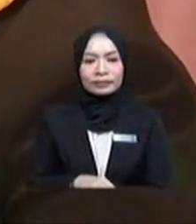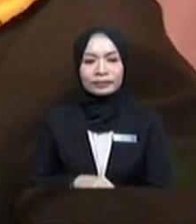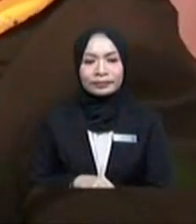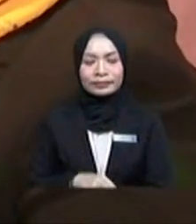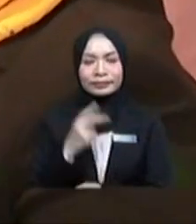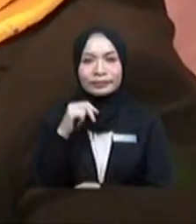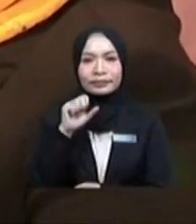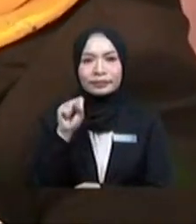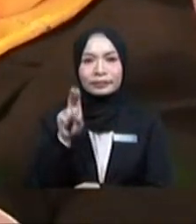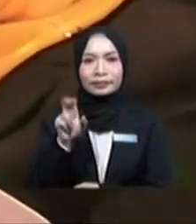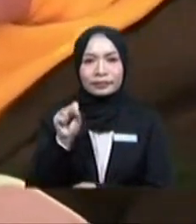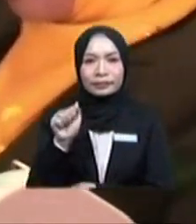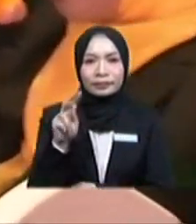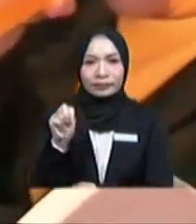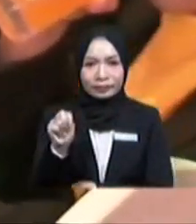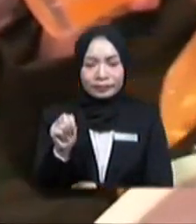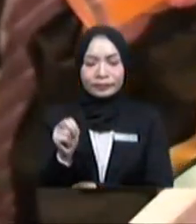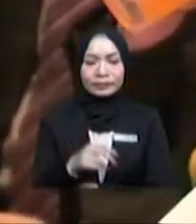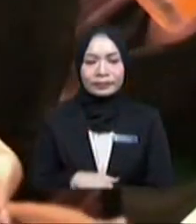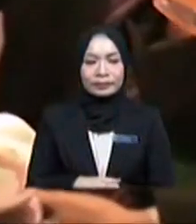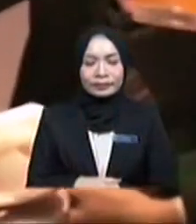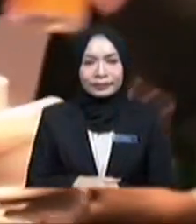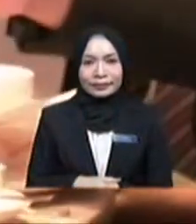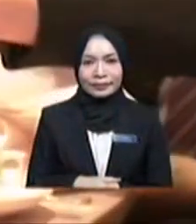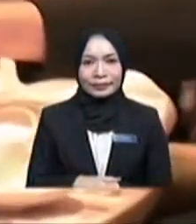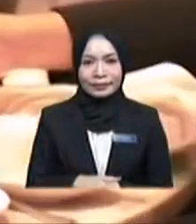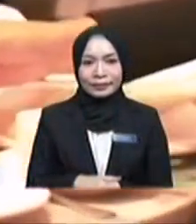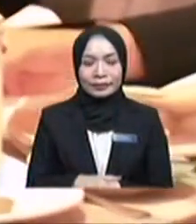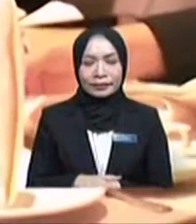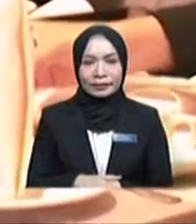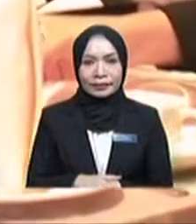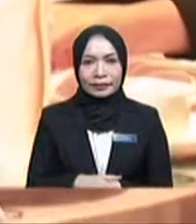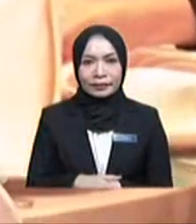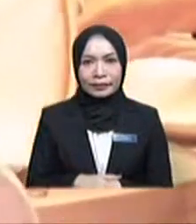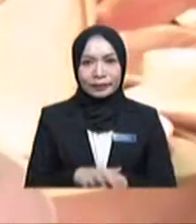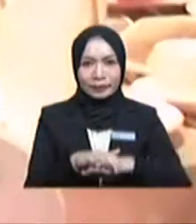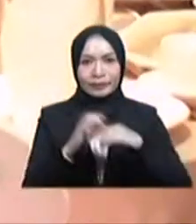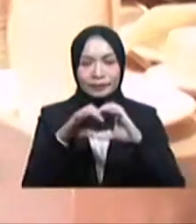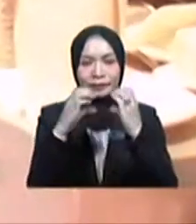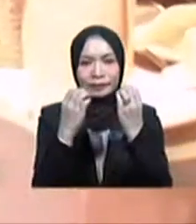Director of Regional English Language Centre, RELAX Singapore.